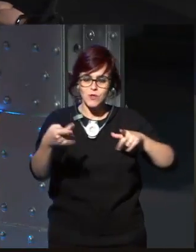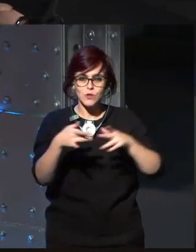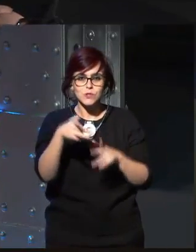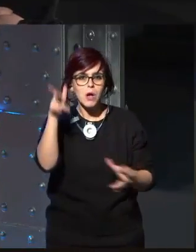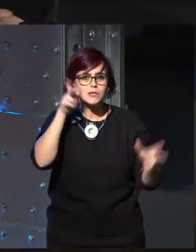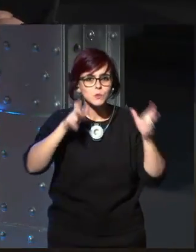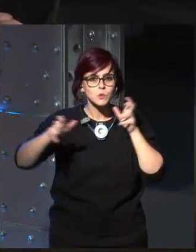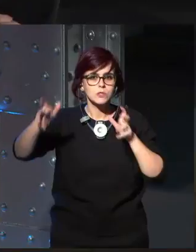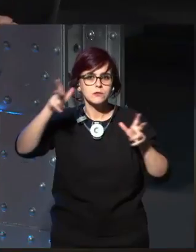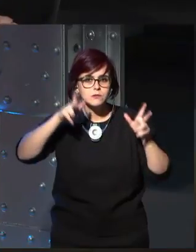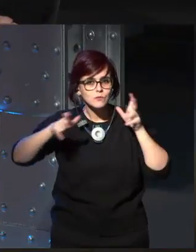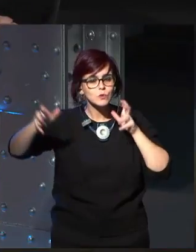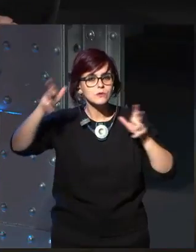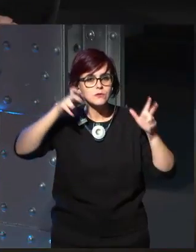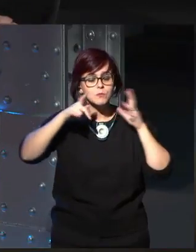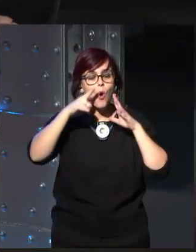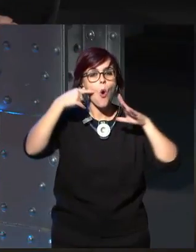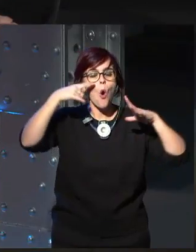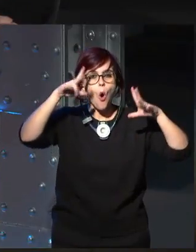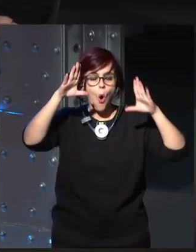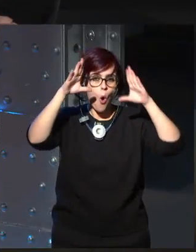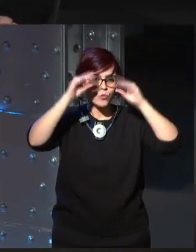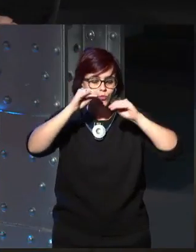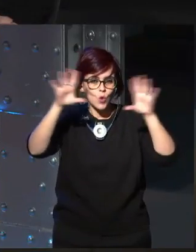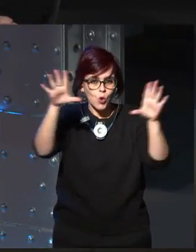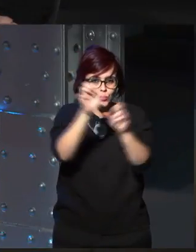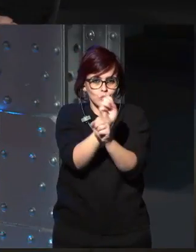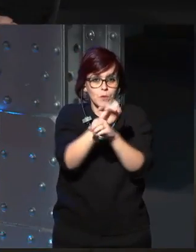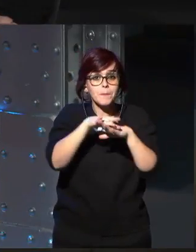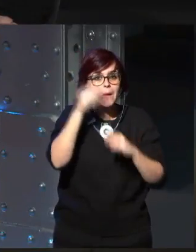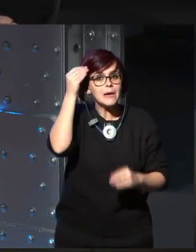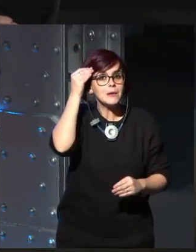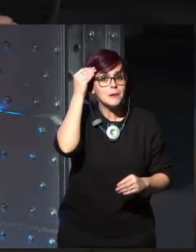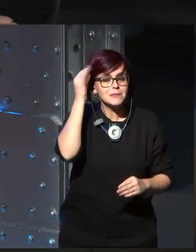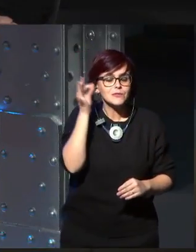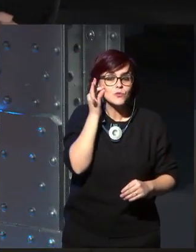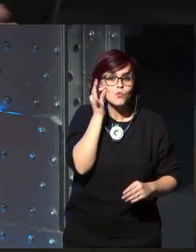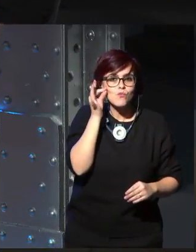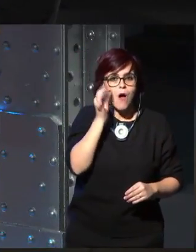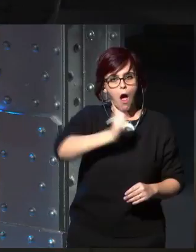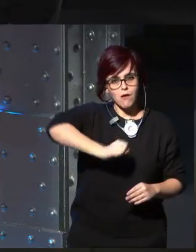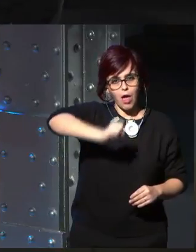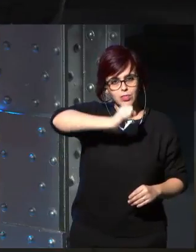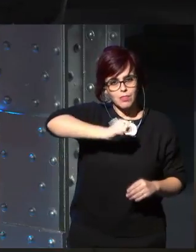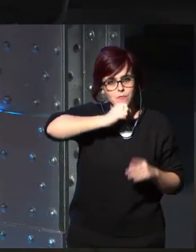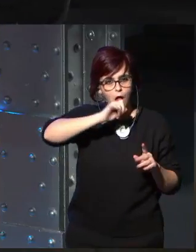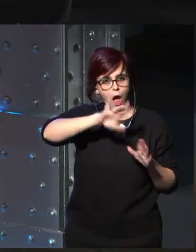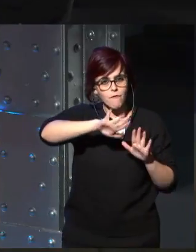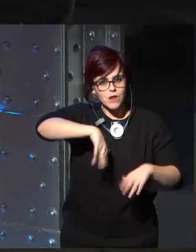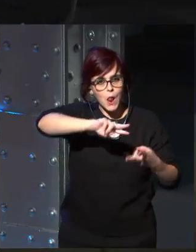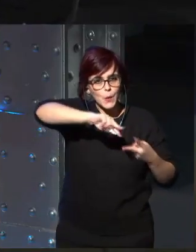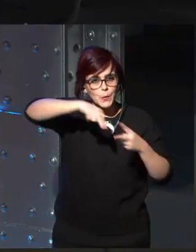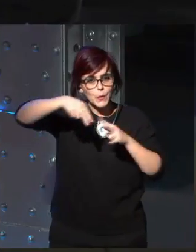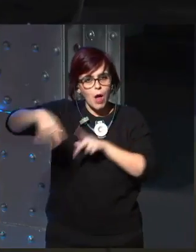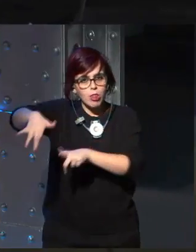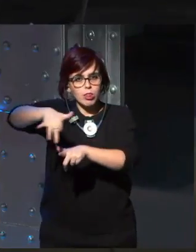to a live person, and that to me, it's a real challenge to describe that, because our ultimate, our natural inclination is to think